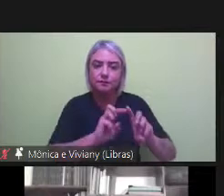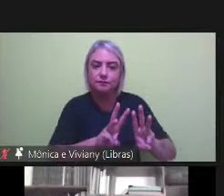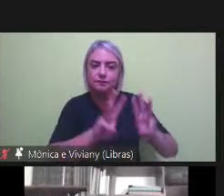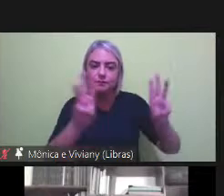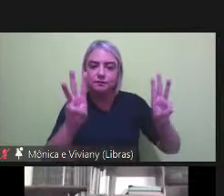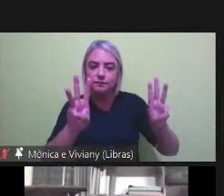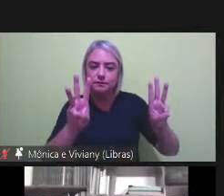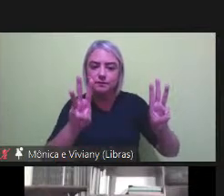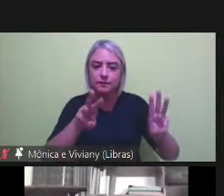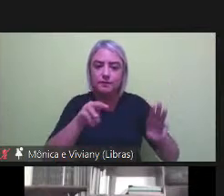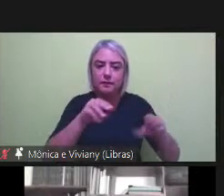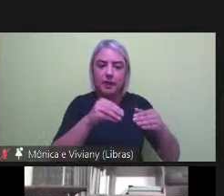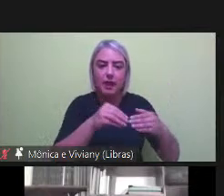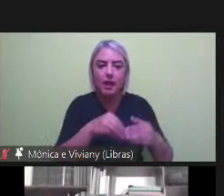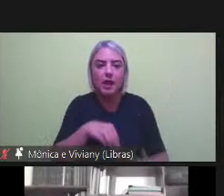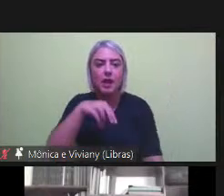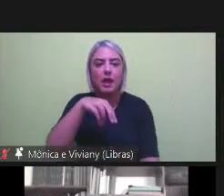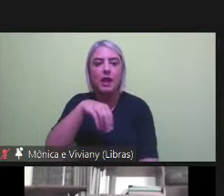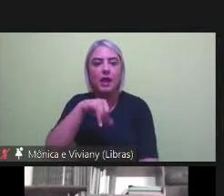the